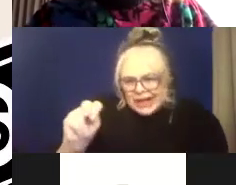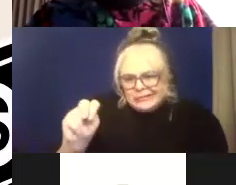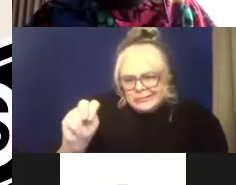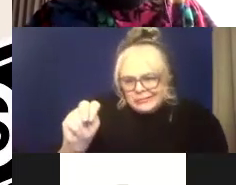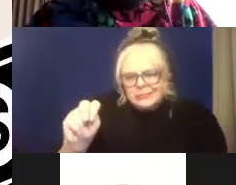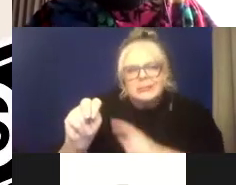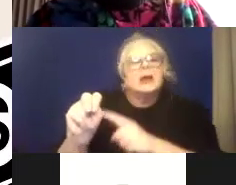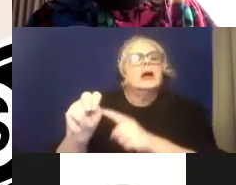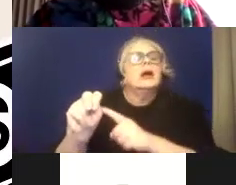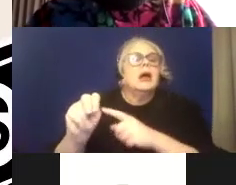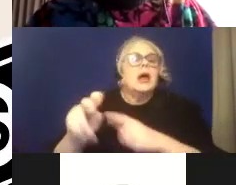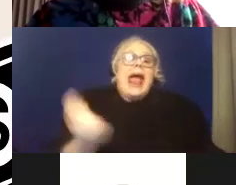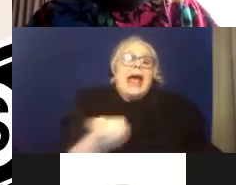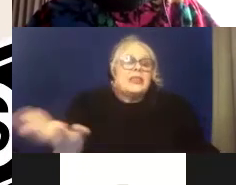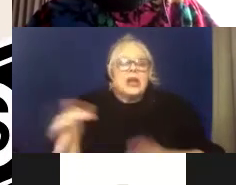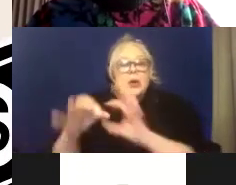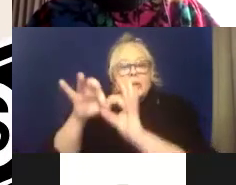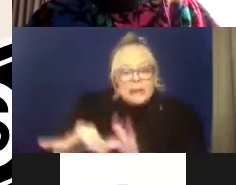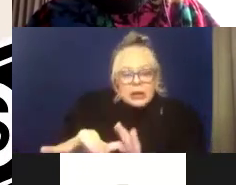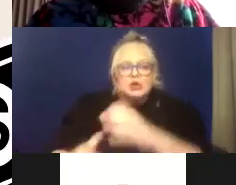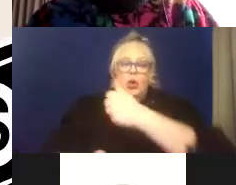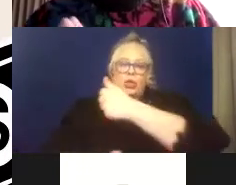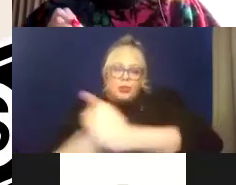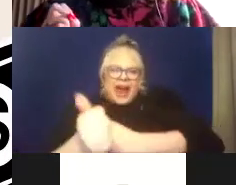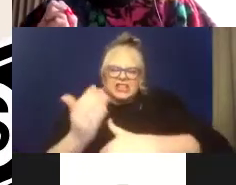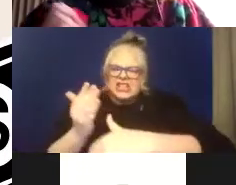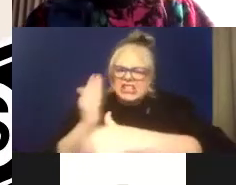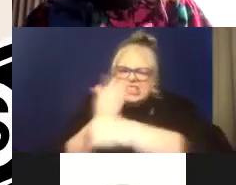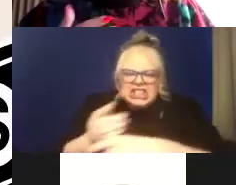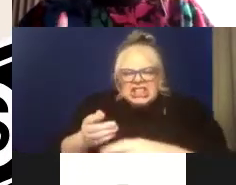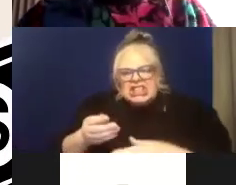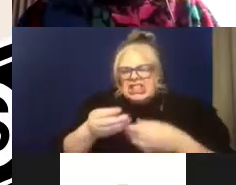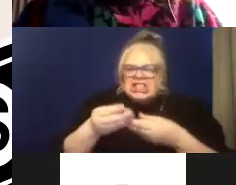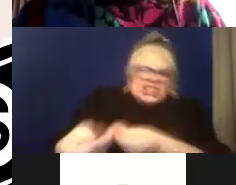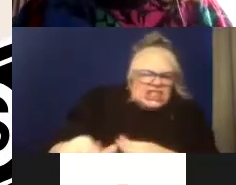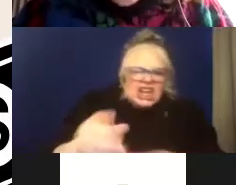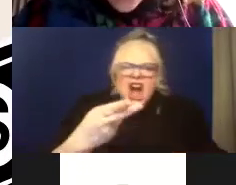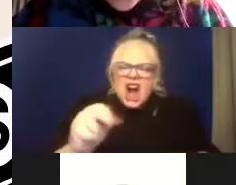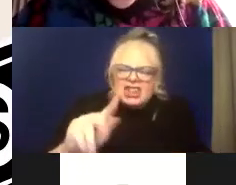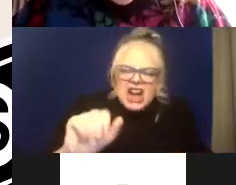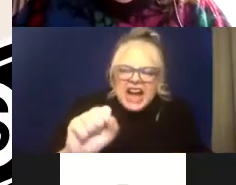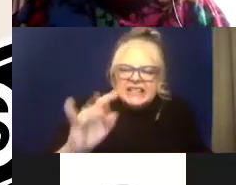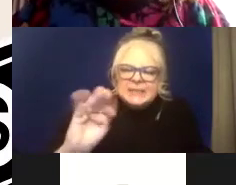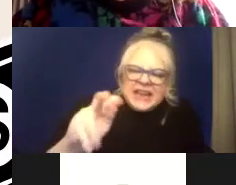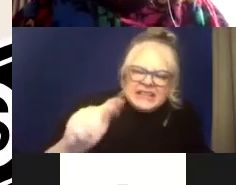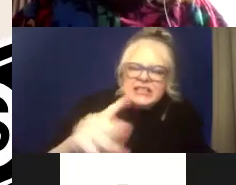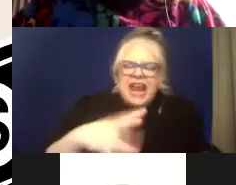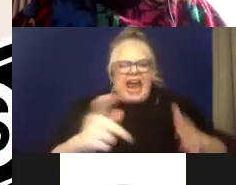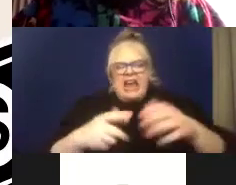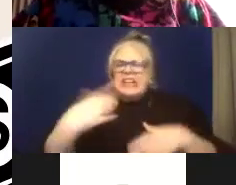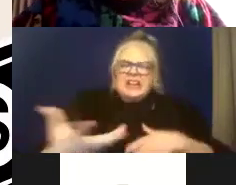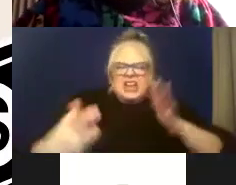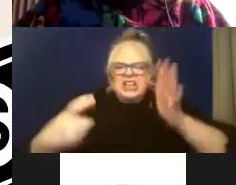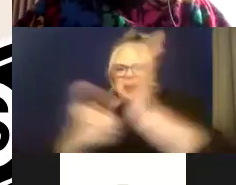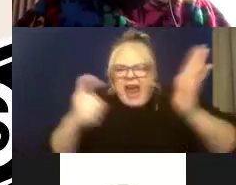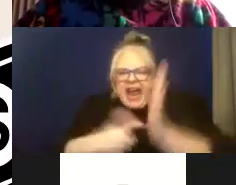sexual abuse that involves threats, harassment, and demands. We don't make a habit really of telling survivors what to do around here,